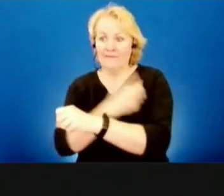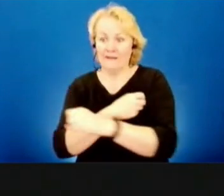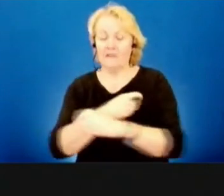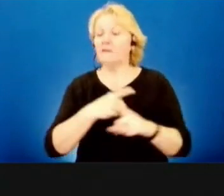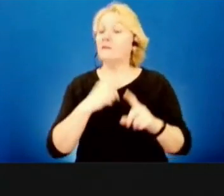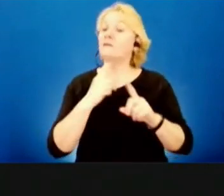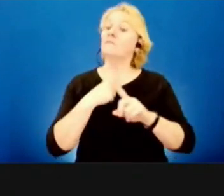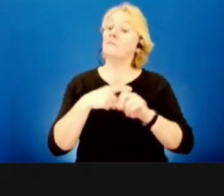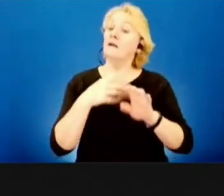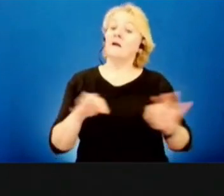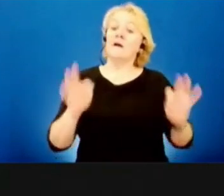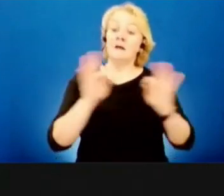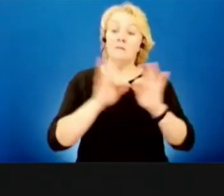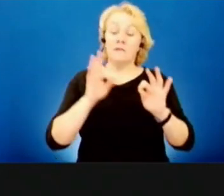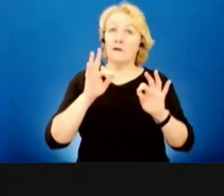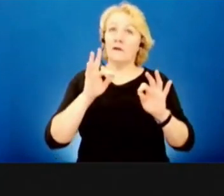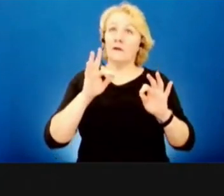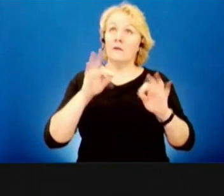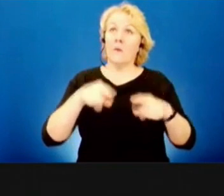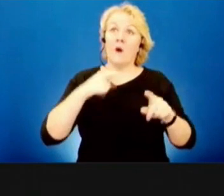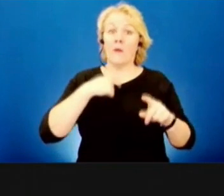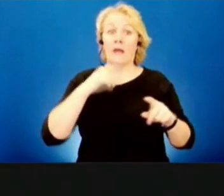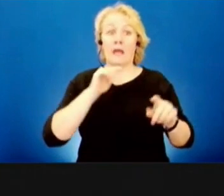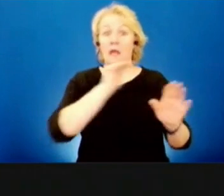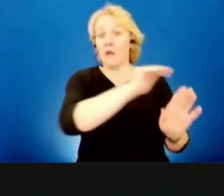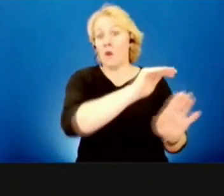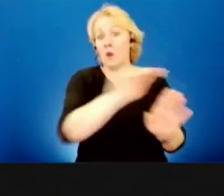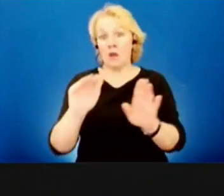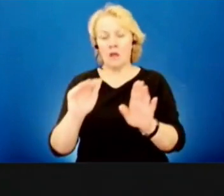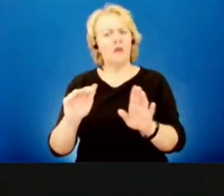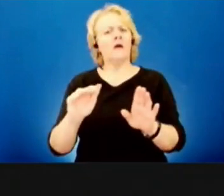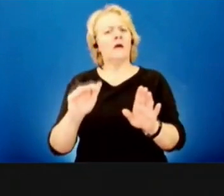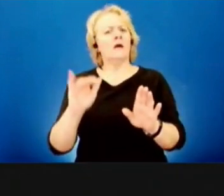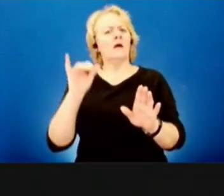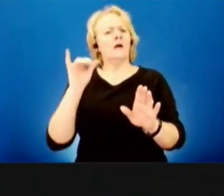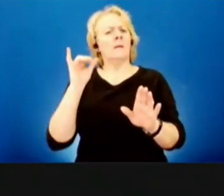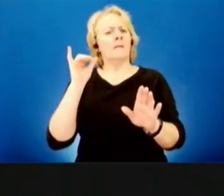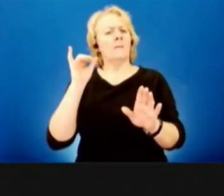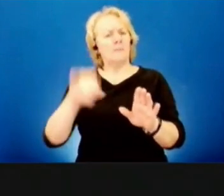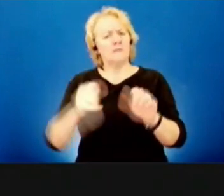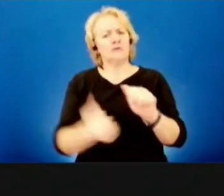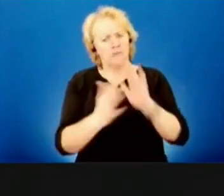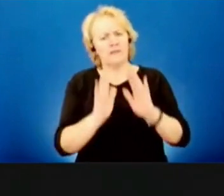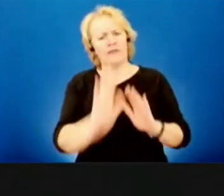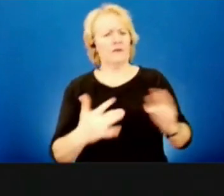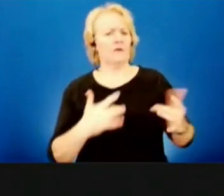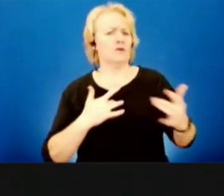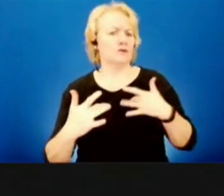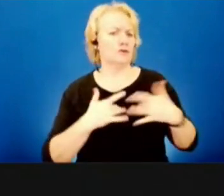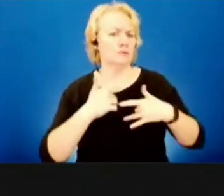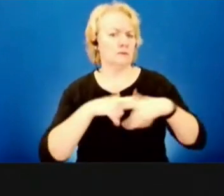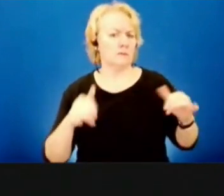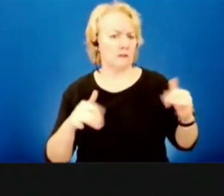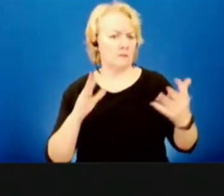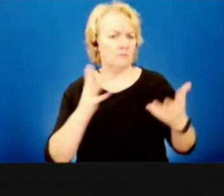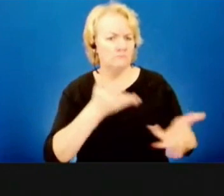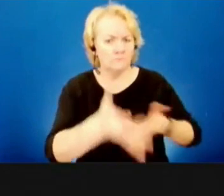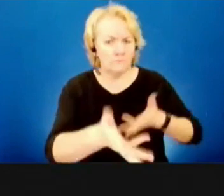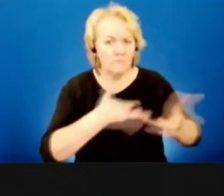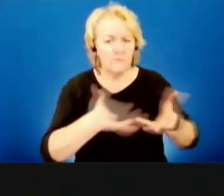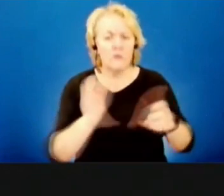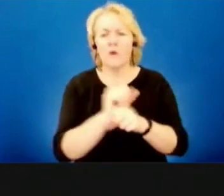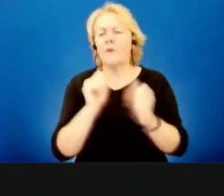we reach out, that we tailor our message to address some of their concerns. So we definitely are working with key